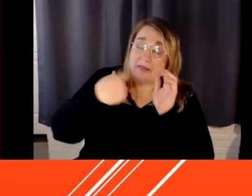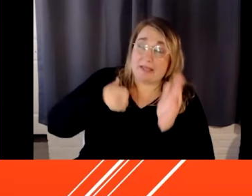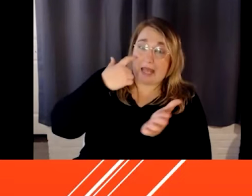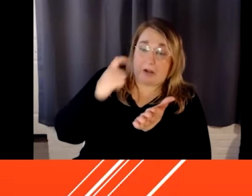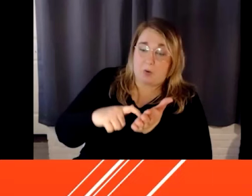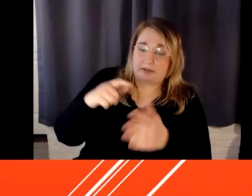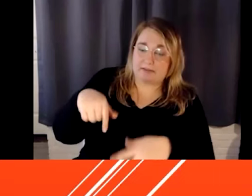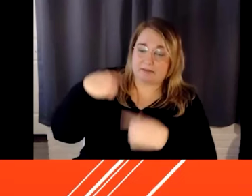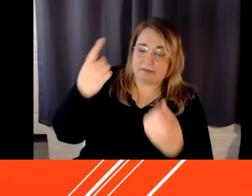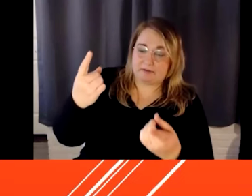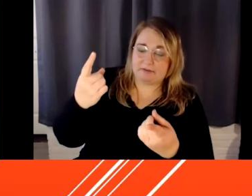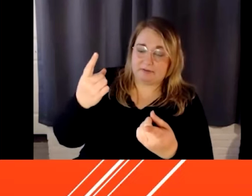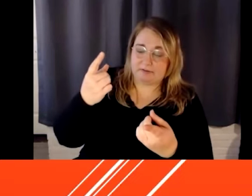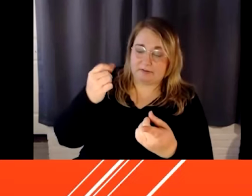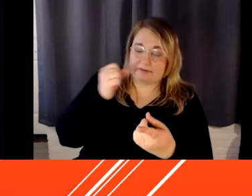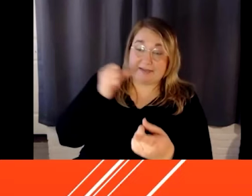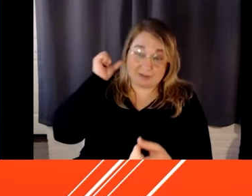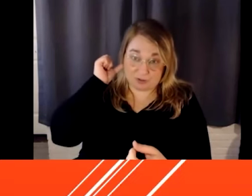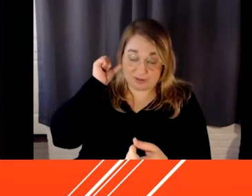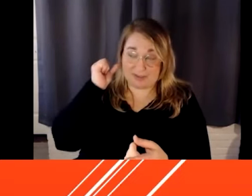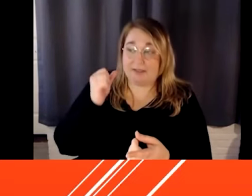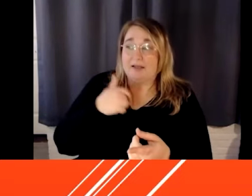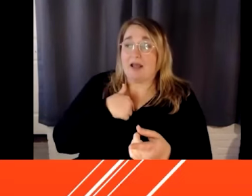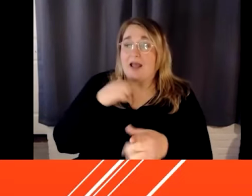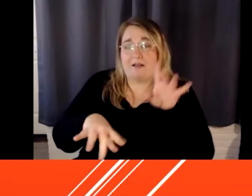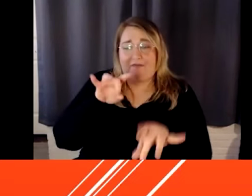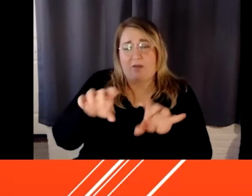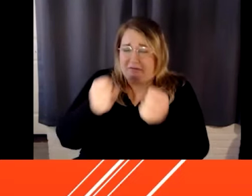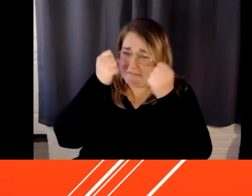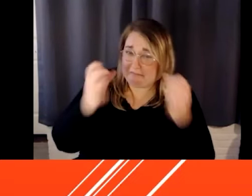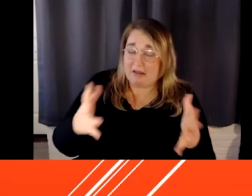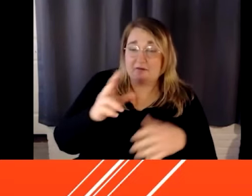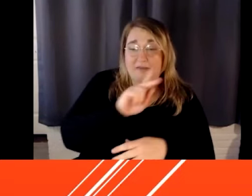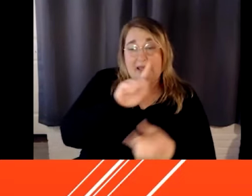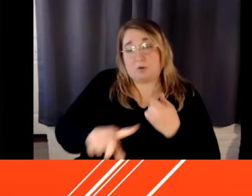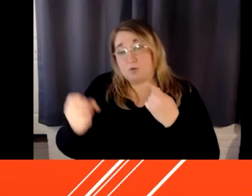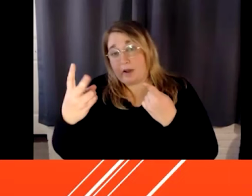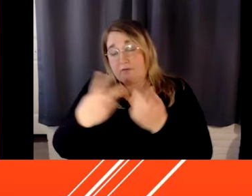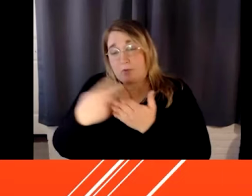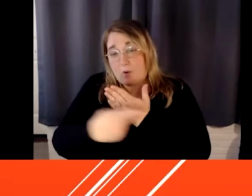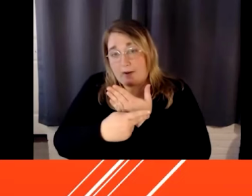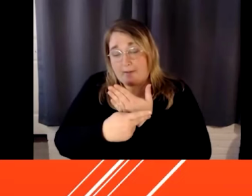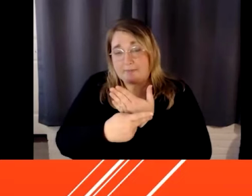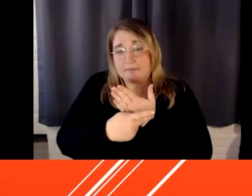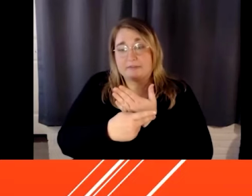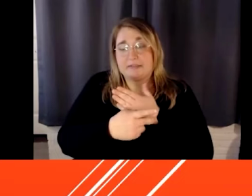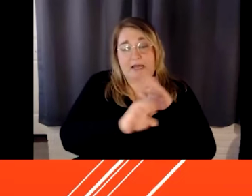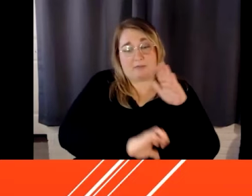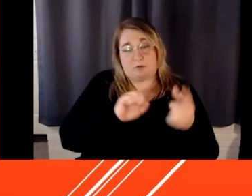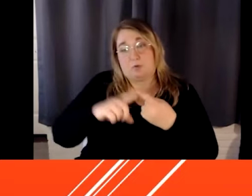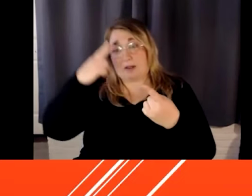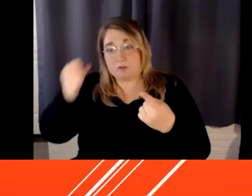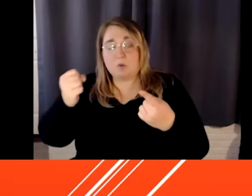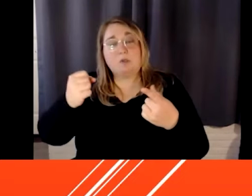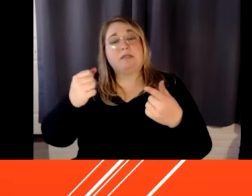last, actually yesterday, I found a bunch of K through 12 programs who were adopting CBE. Public school